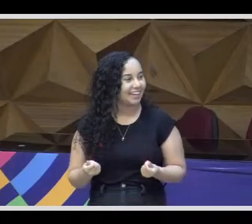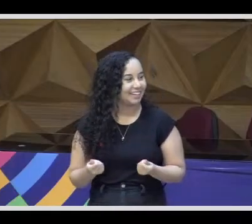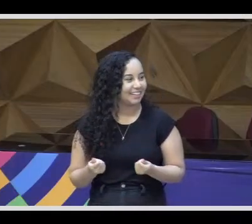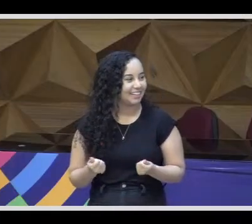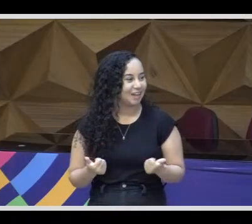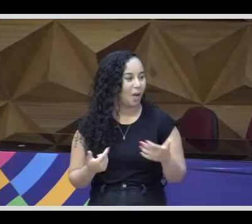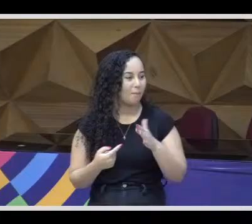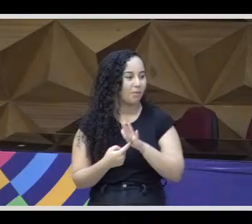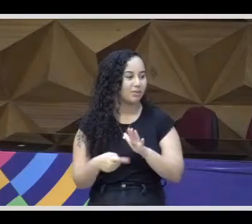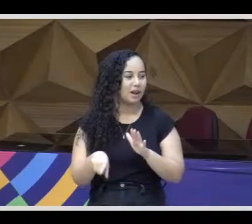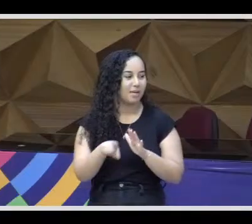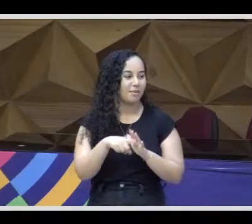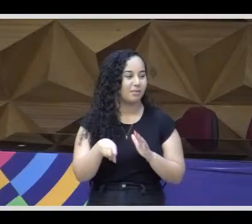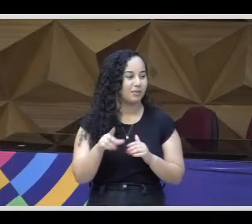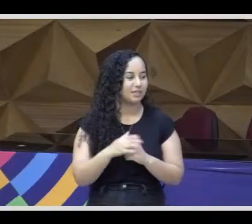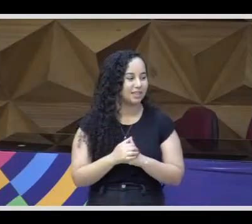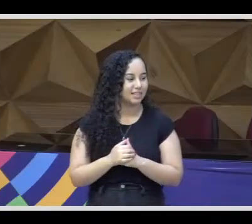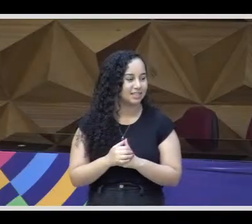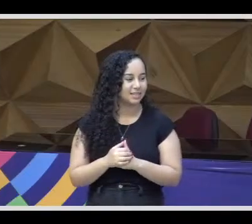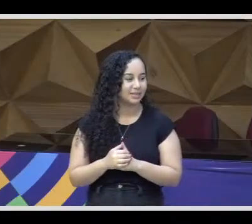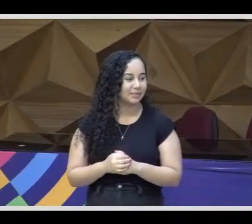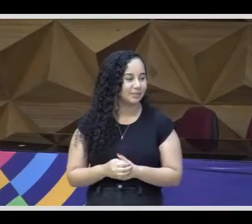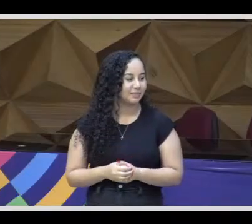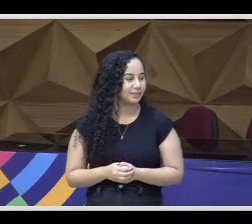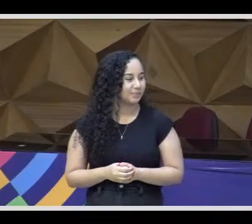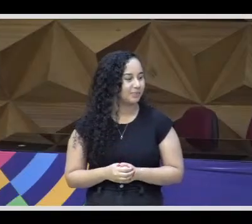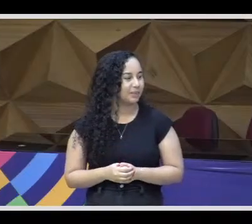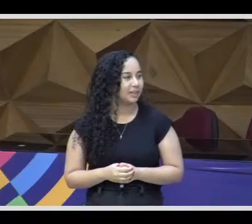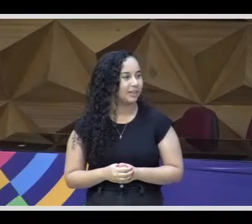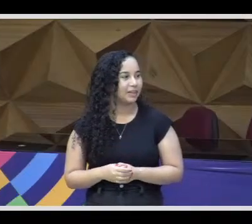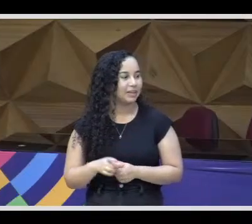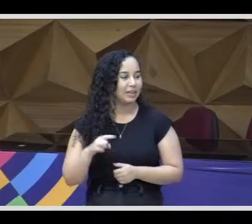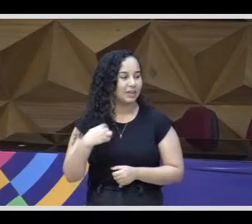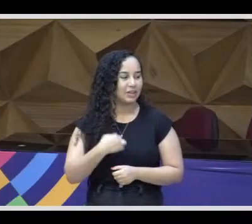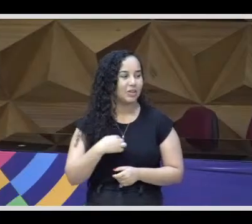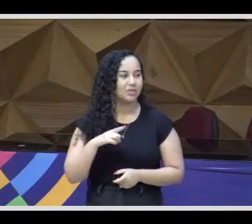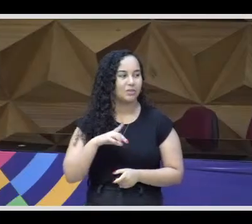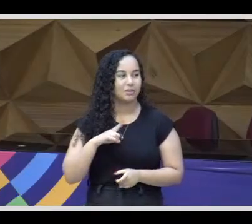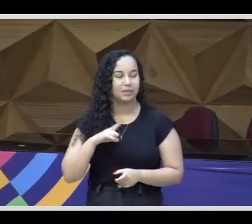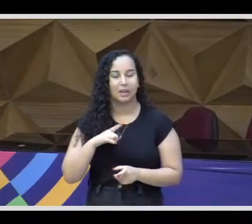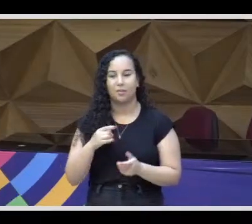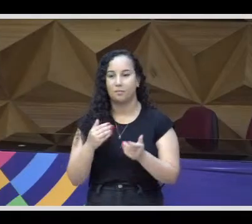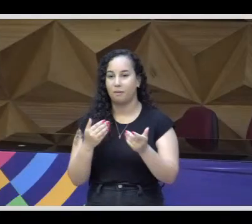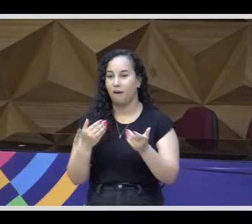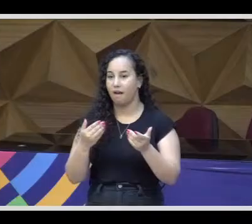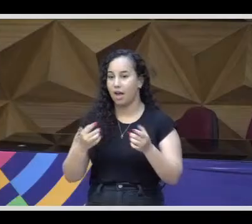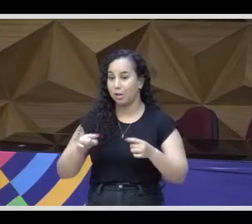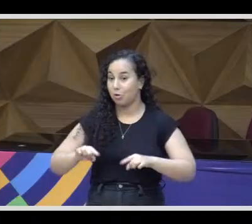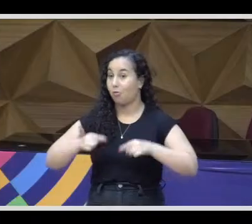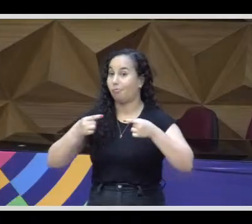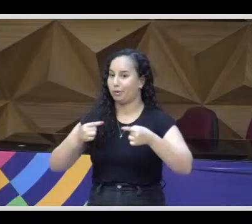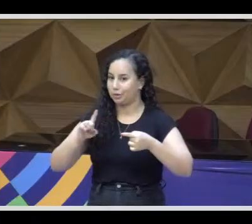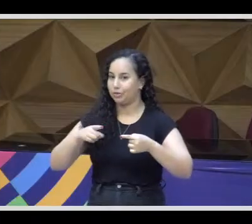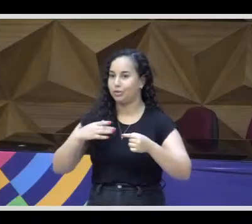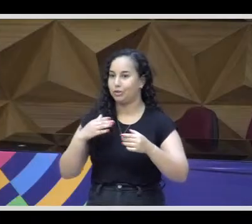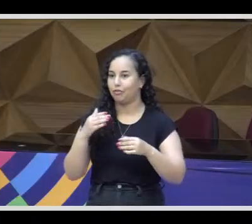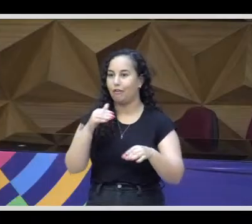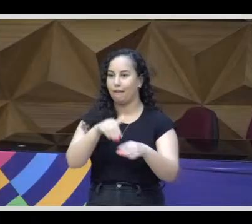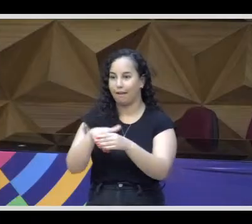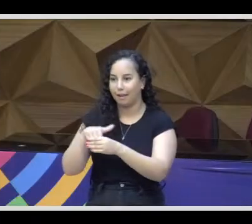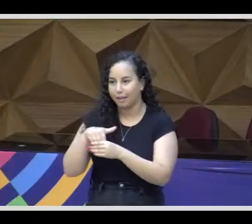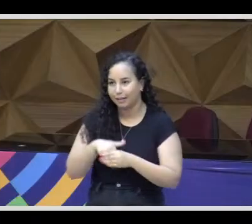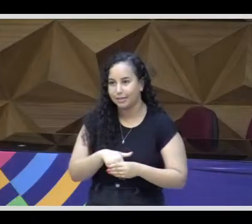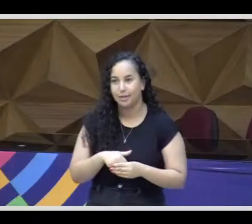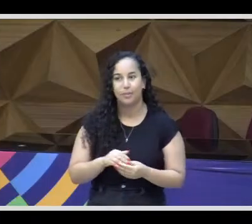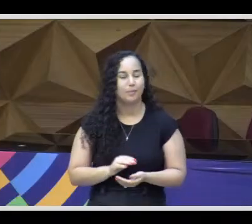showed to us that we probably will face a very competitive election. And by competitive